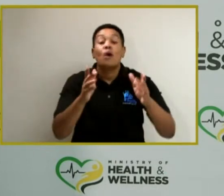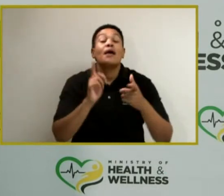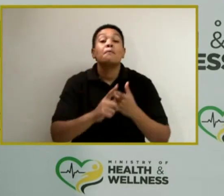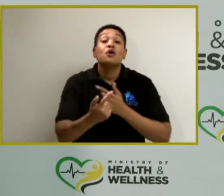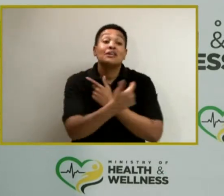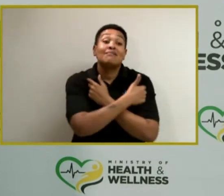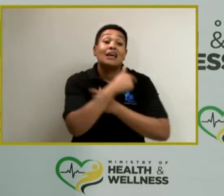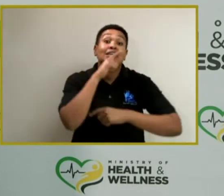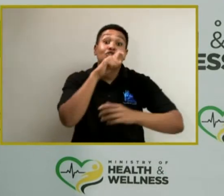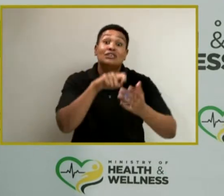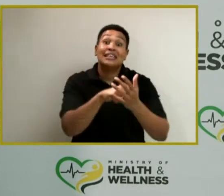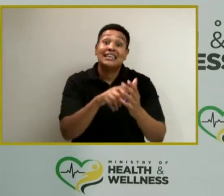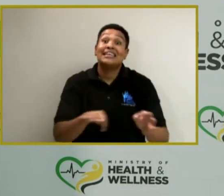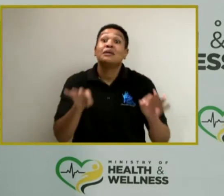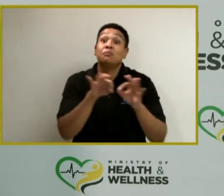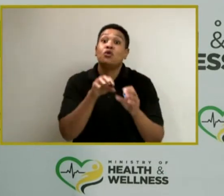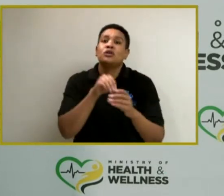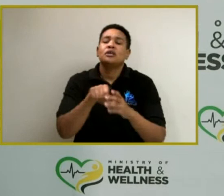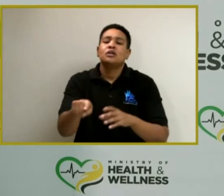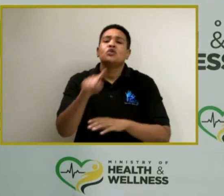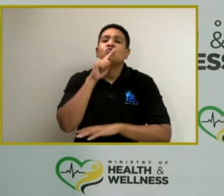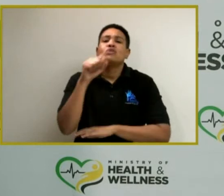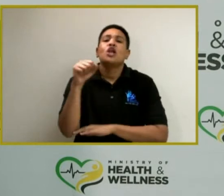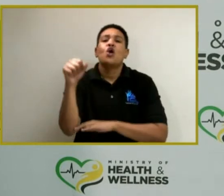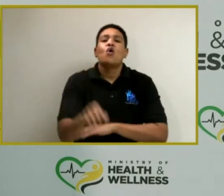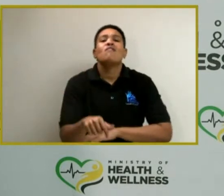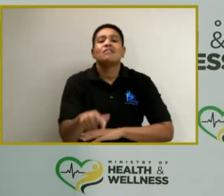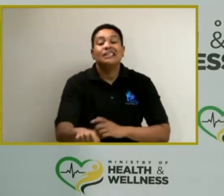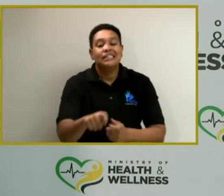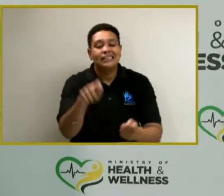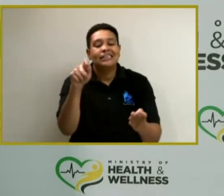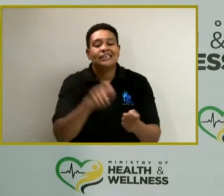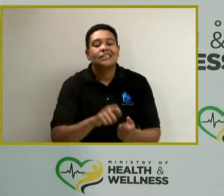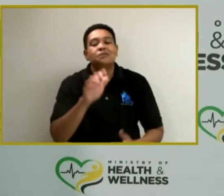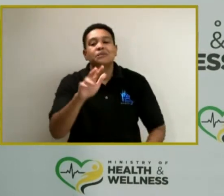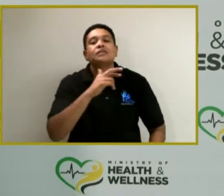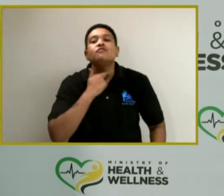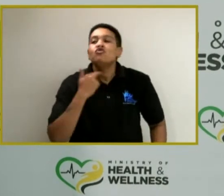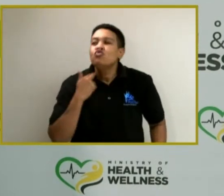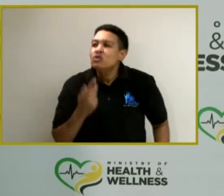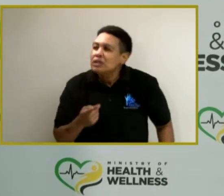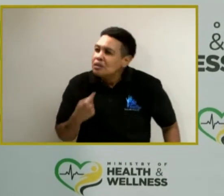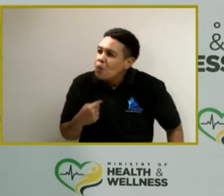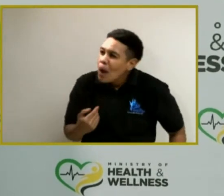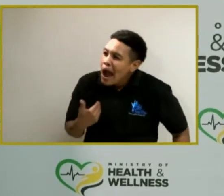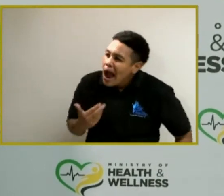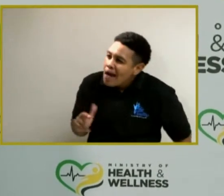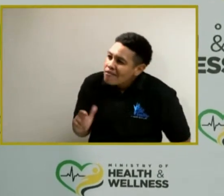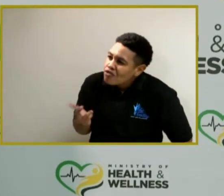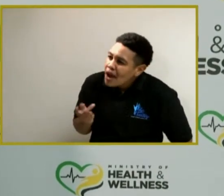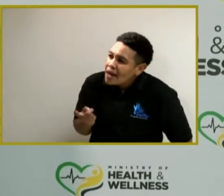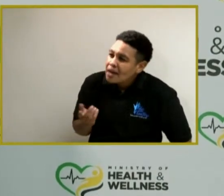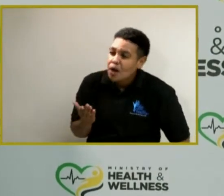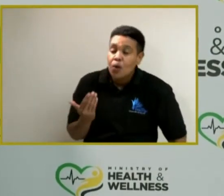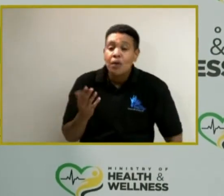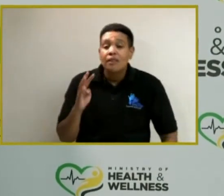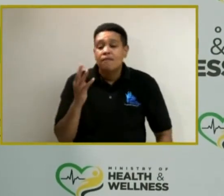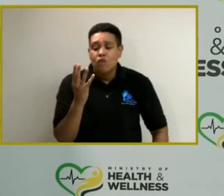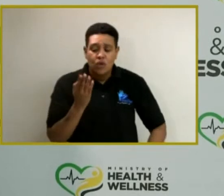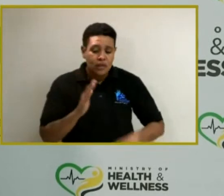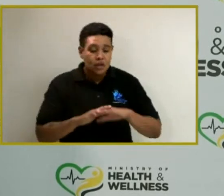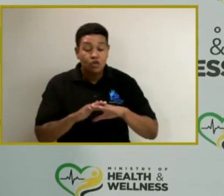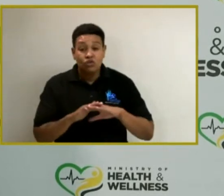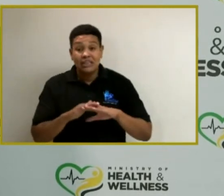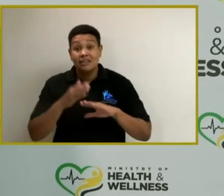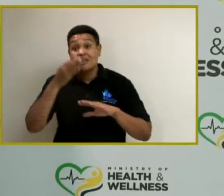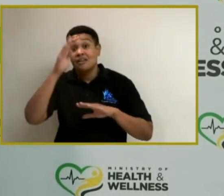vaccines being key to that, to overcome this particular threat that we have. And whether it's a fourth wave, God forbid